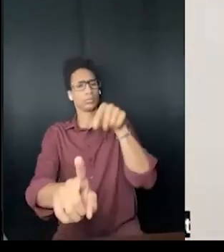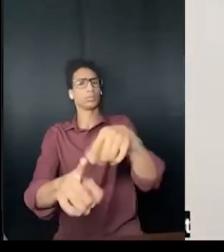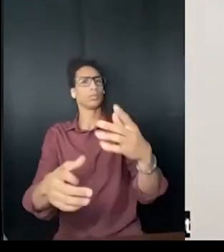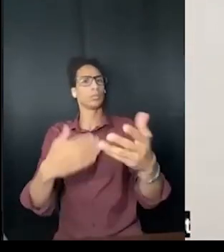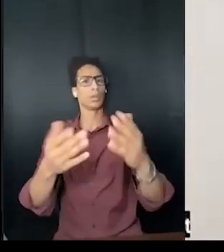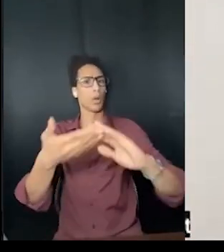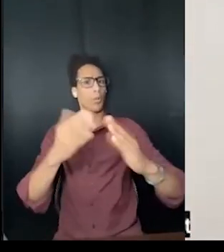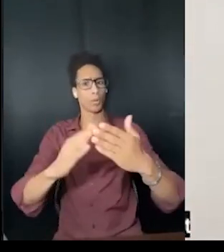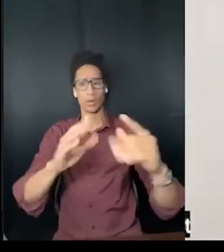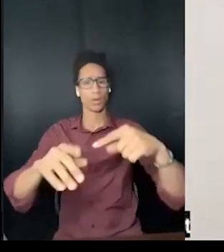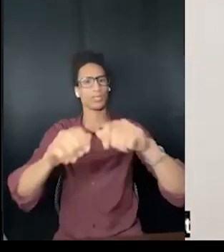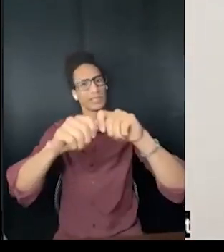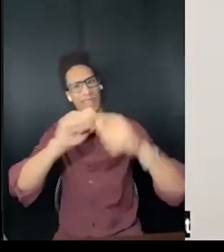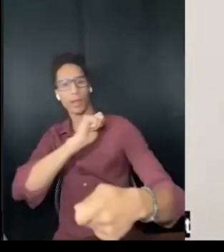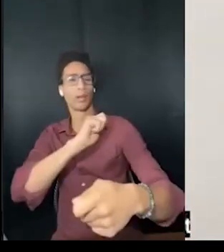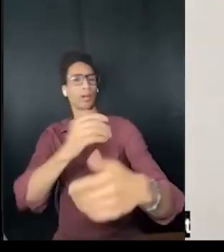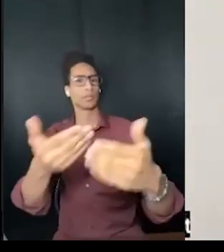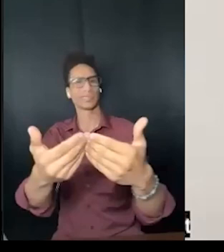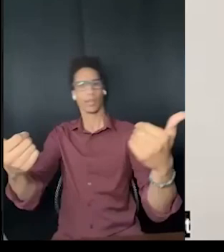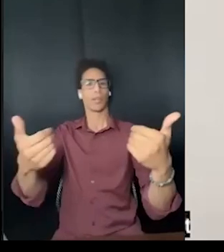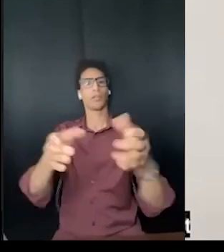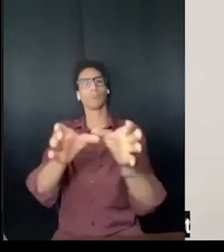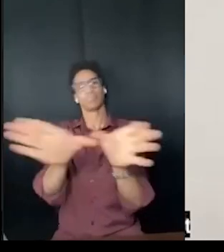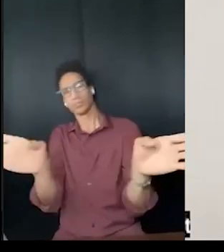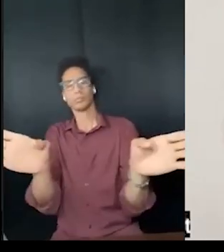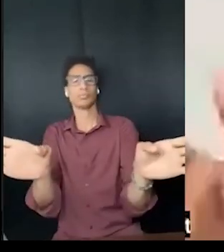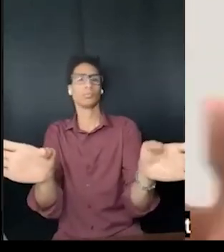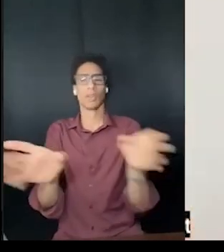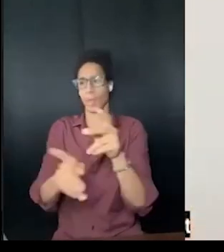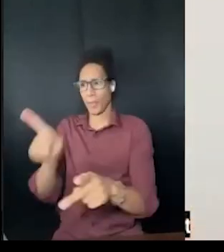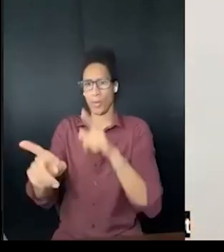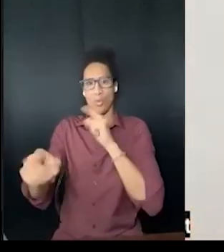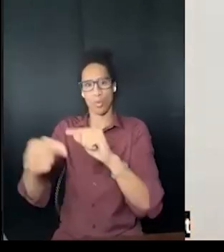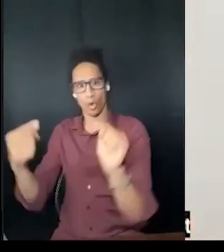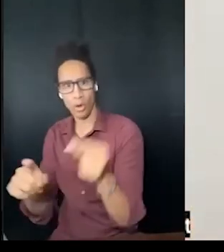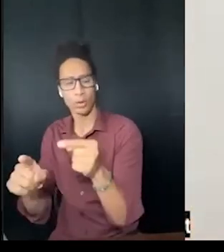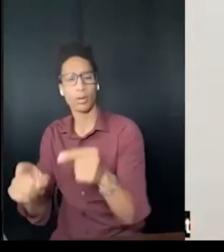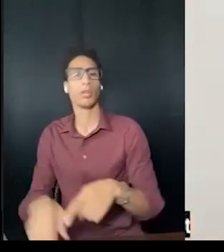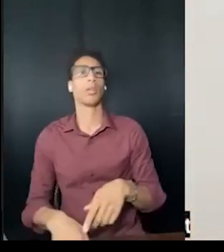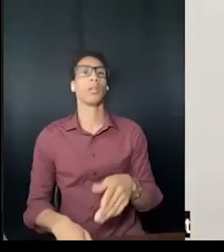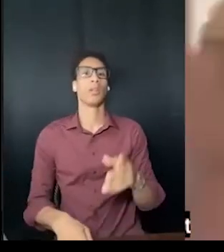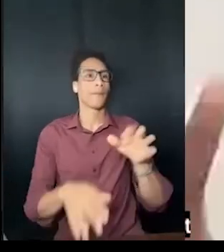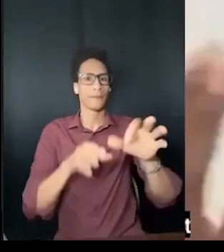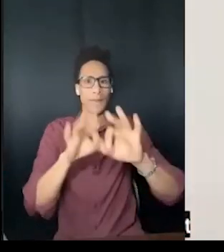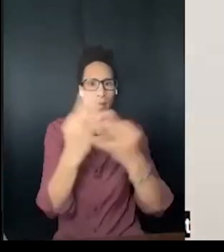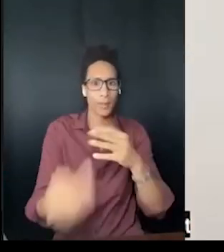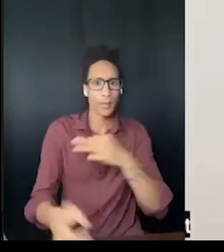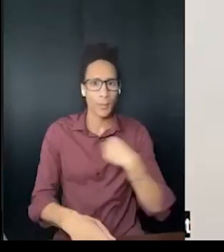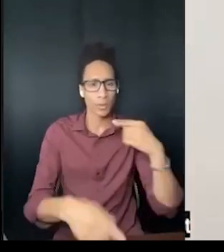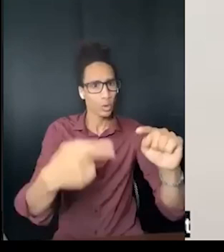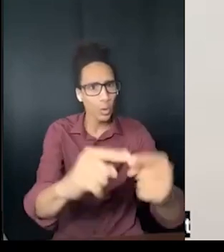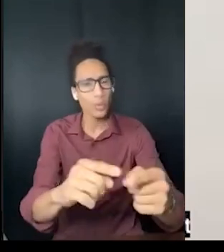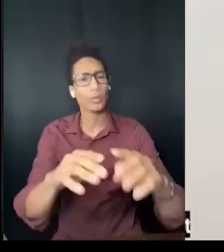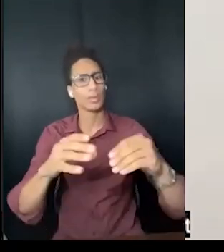community, as the people who have been harmed, the family members of those who have been harmed, the family members